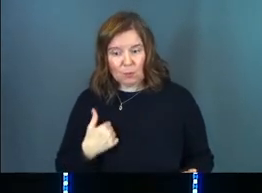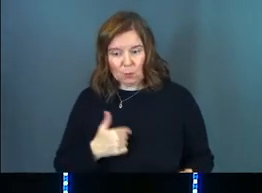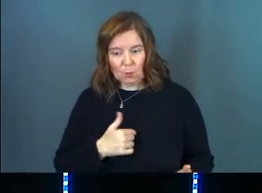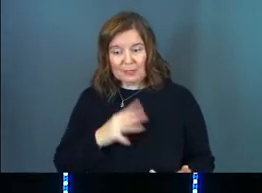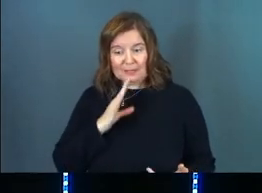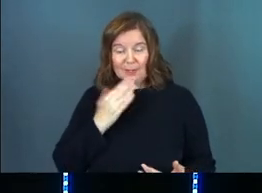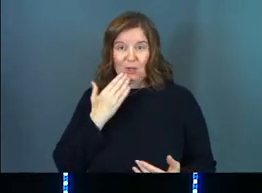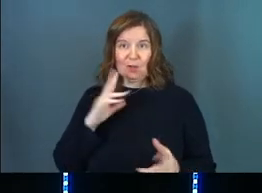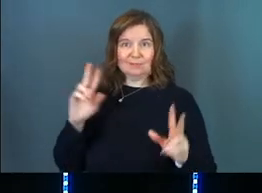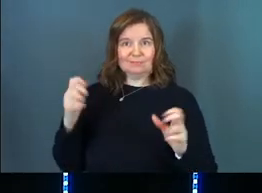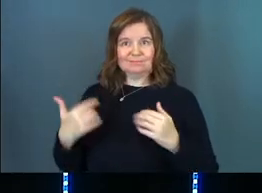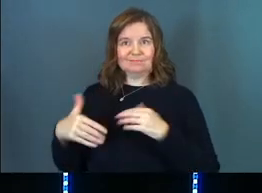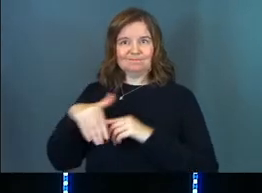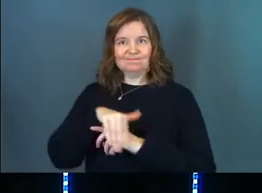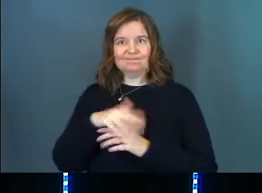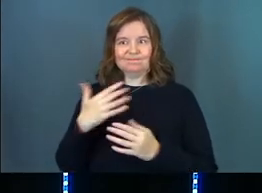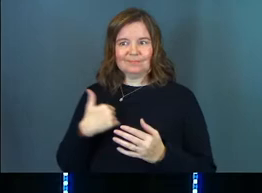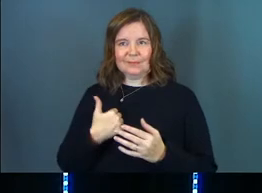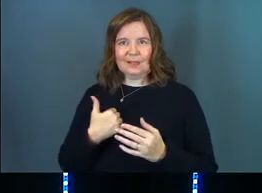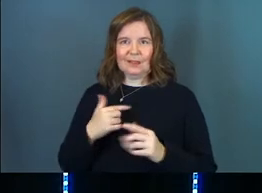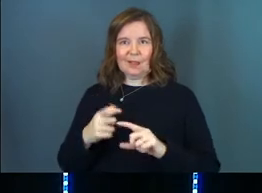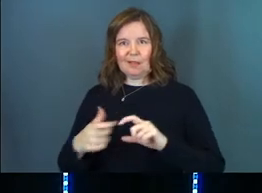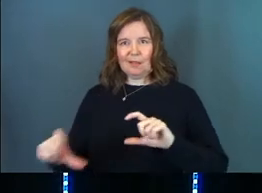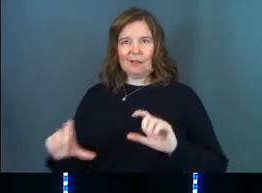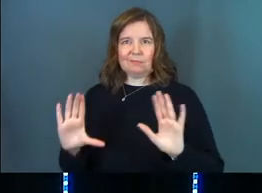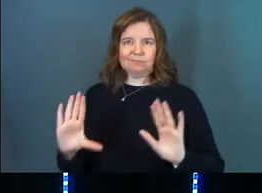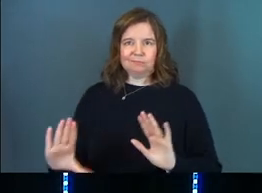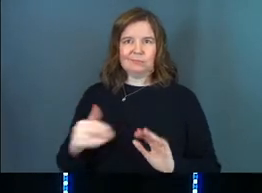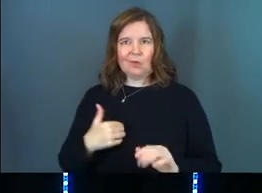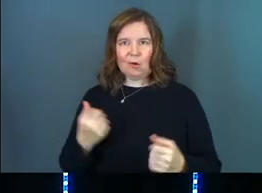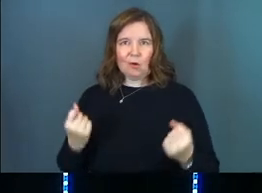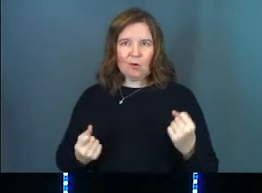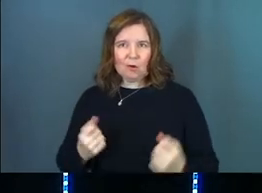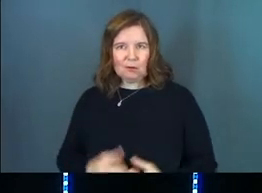Like, we speak a good game and we put this, you know, bumper sticker on our car.